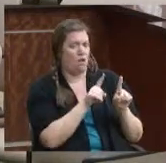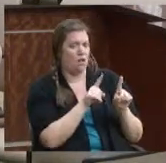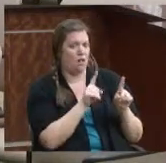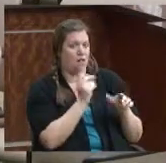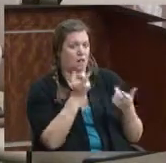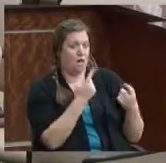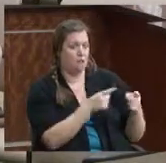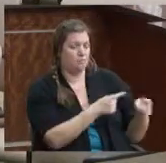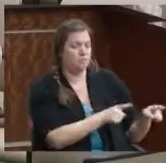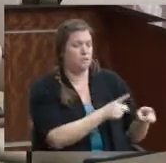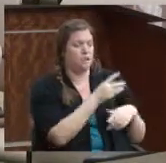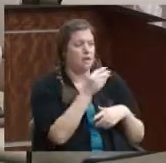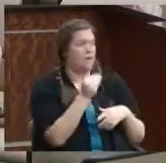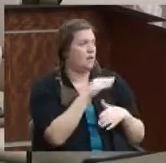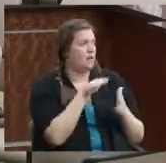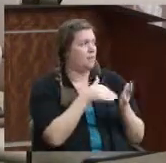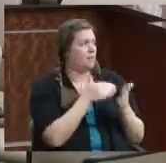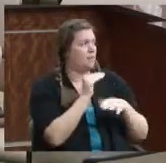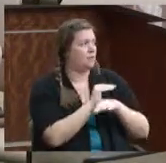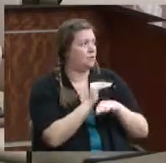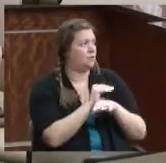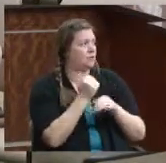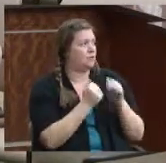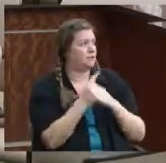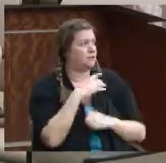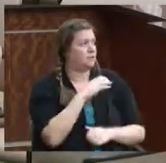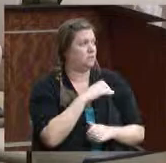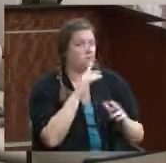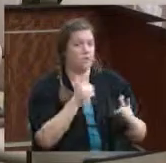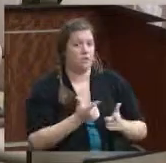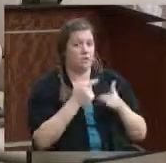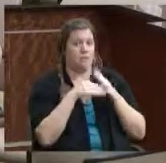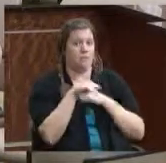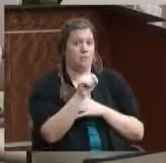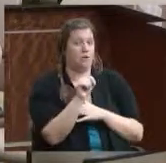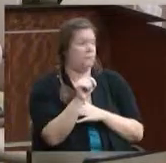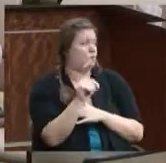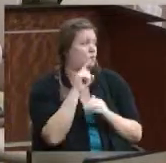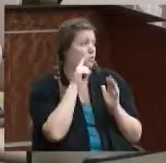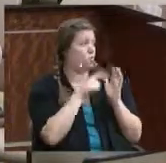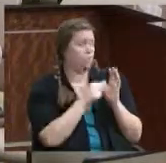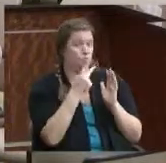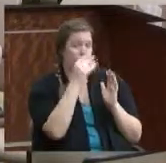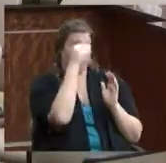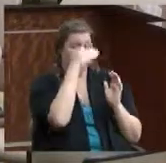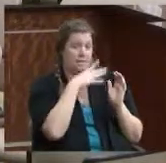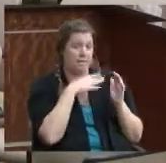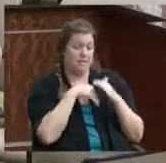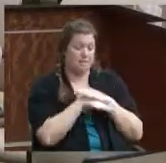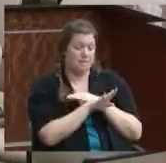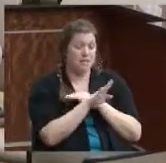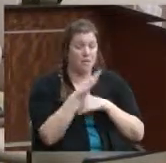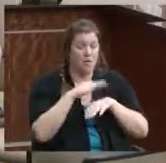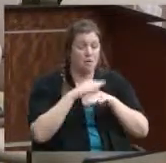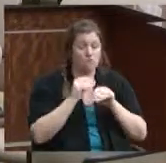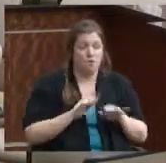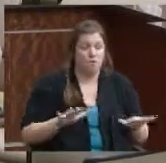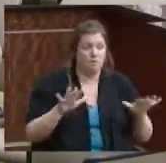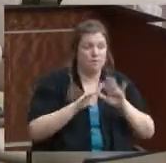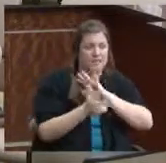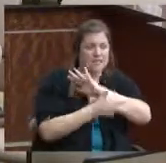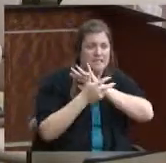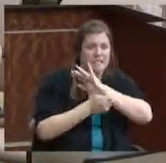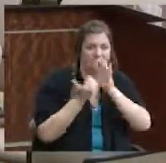under construction. And in the middle of the night, a citizen who lived in the apartments noticed two men coming onto the property and